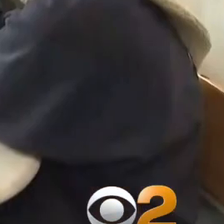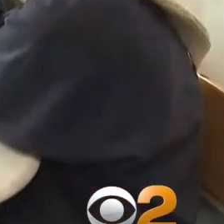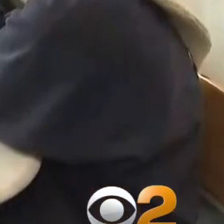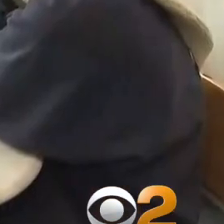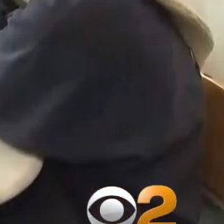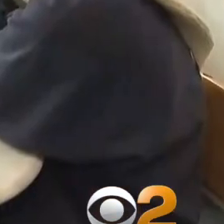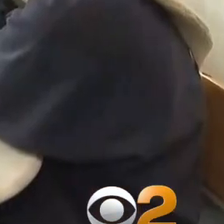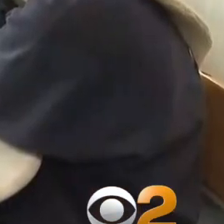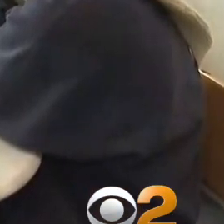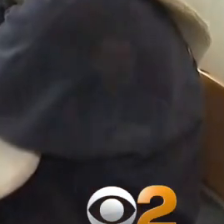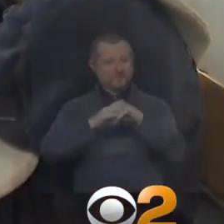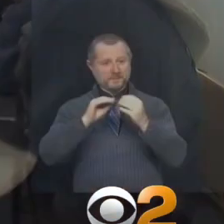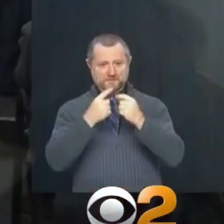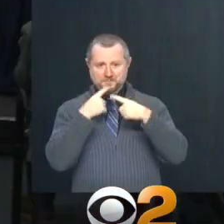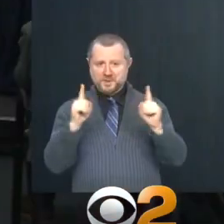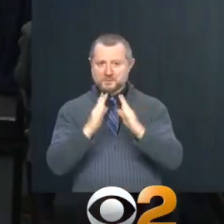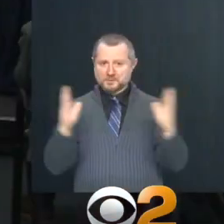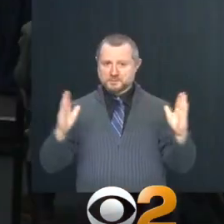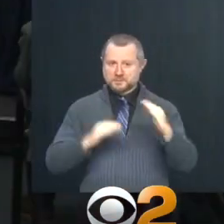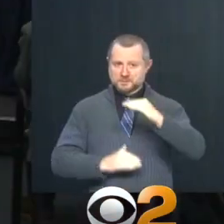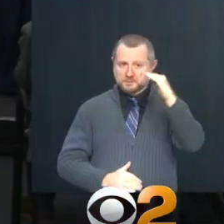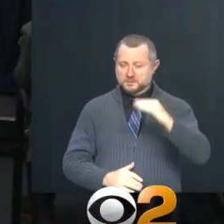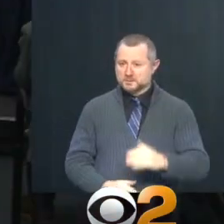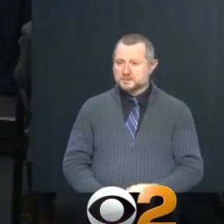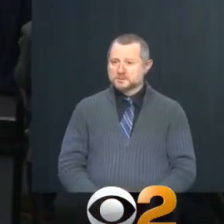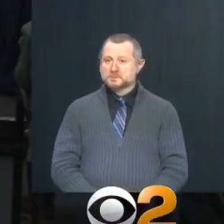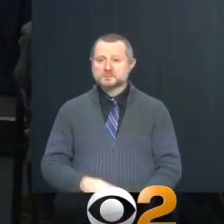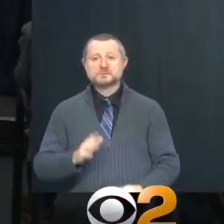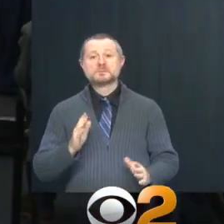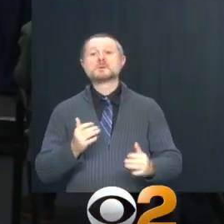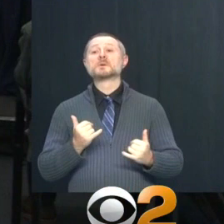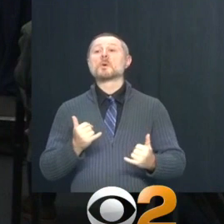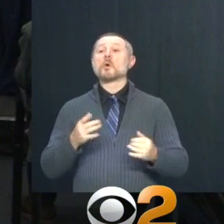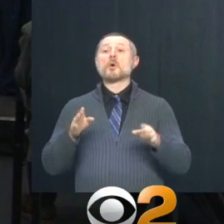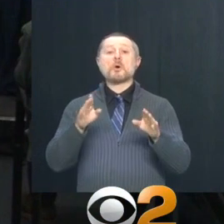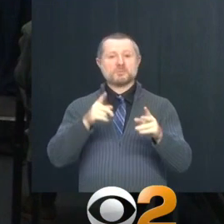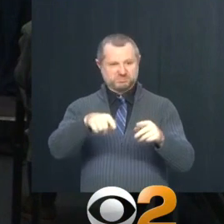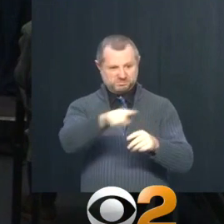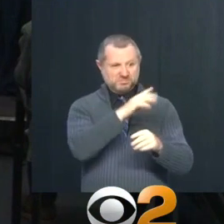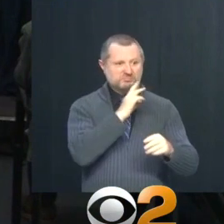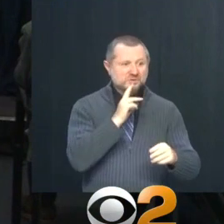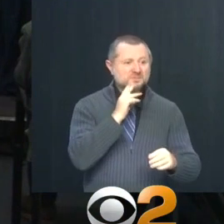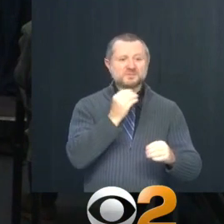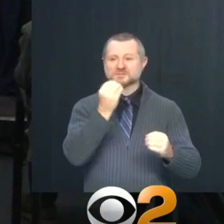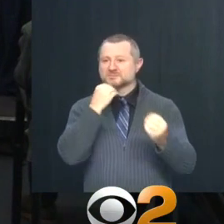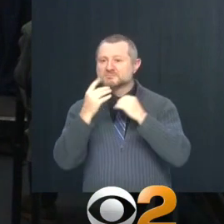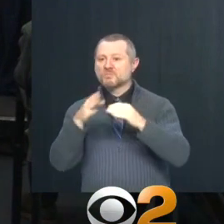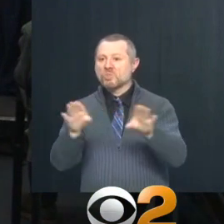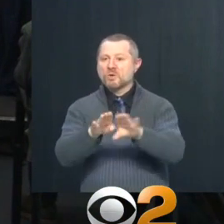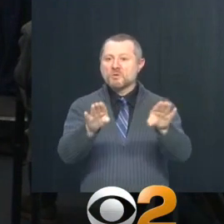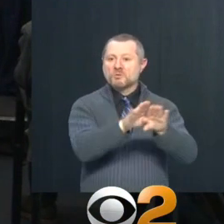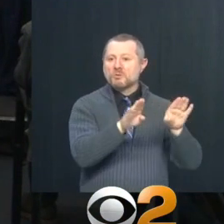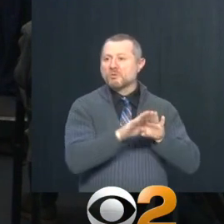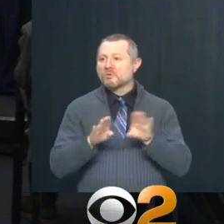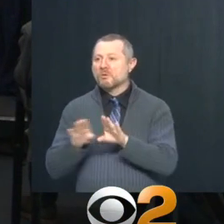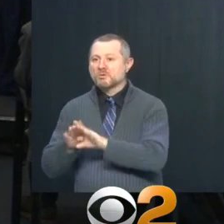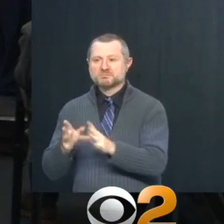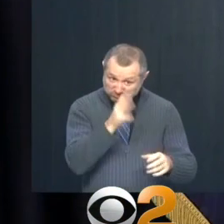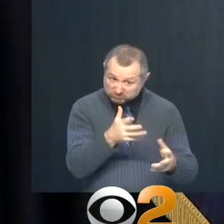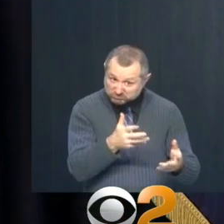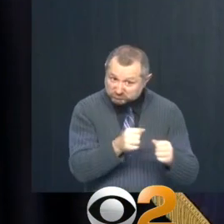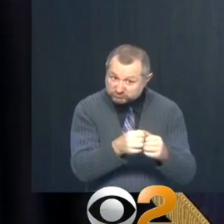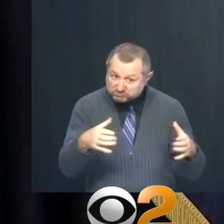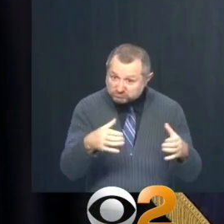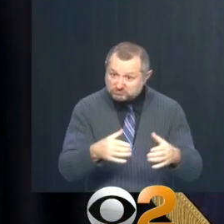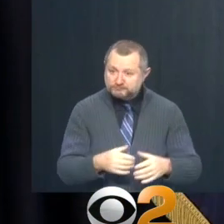and end indoor dining. Is it time to turn the valve a little bit more in terms of indoor dining, gyms, beauty